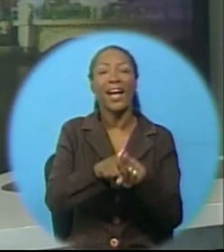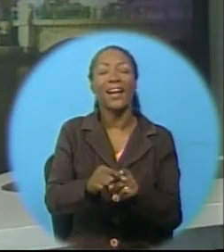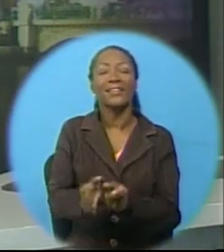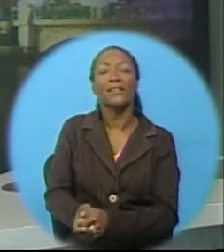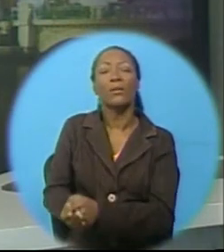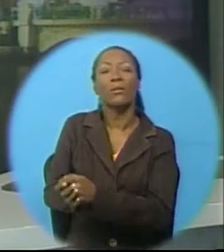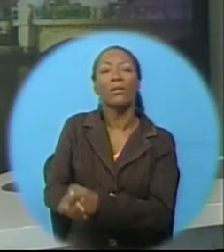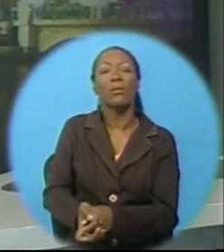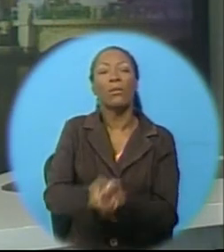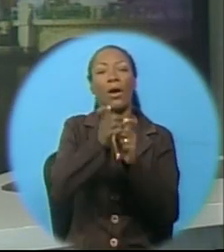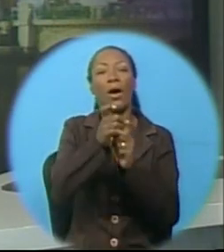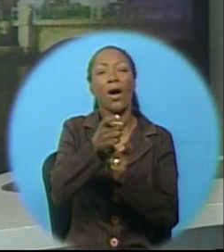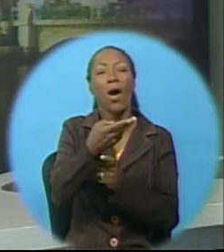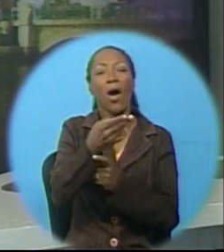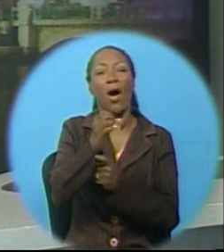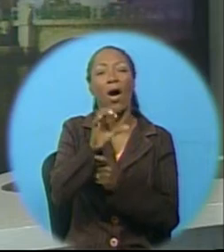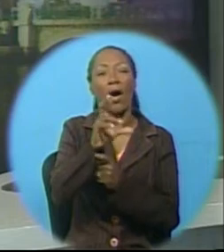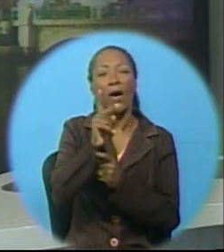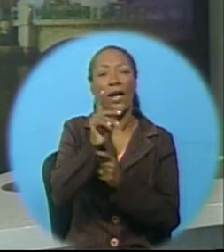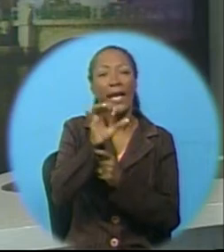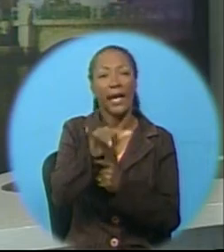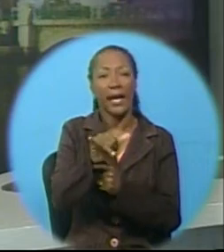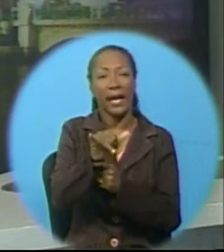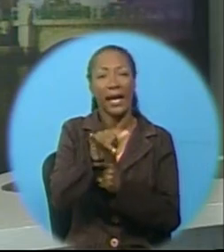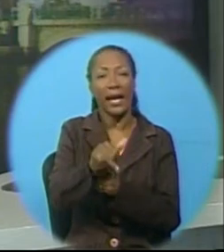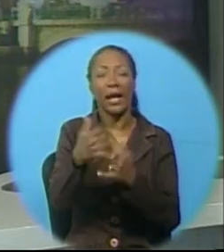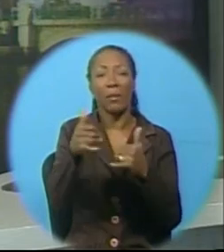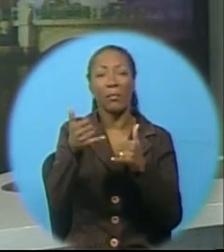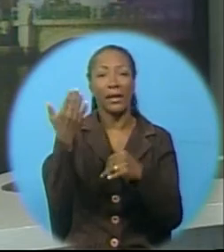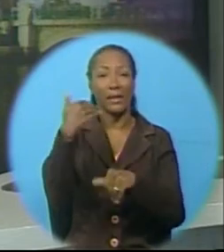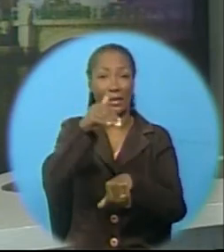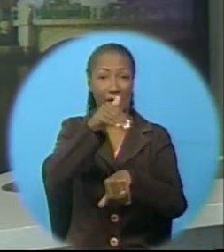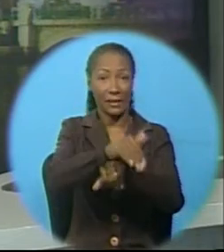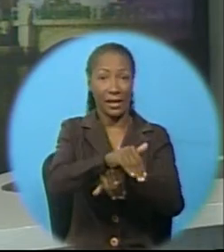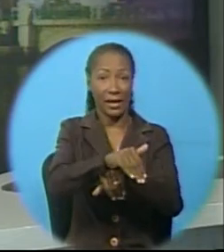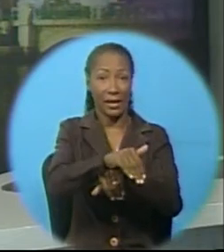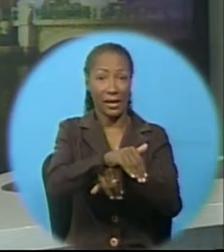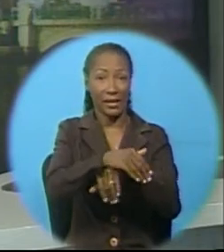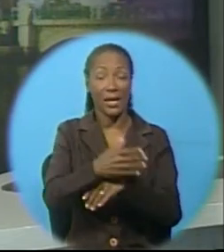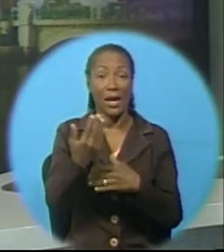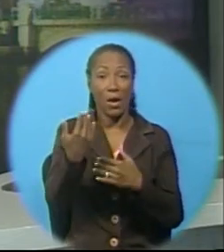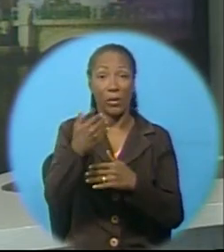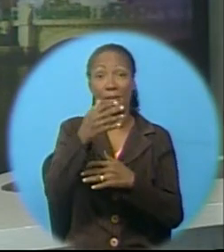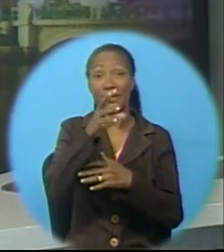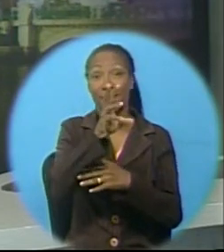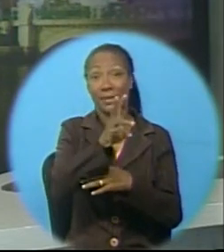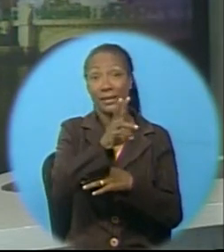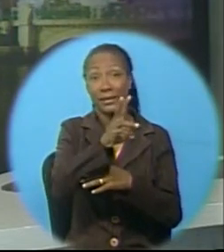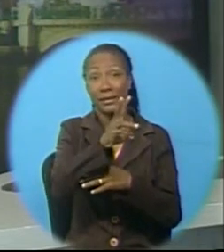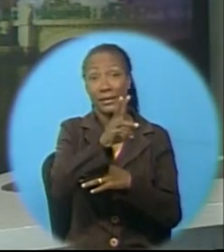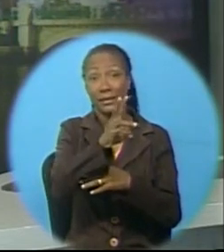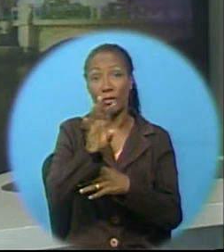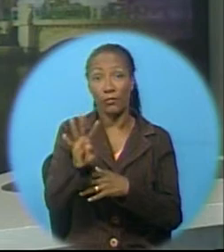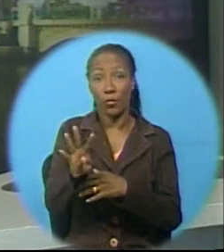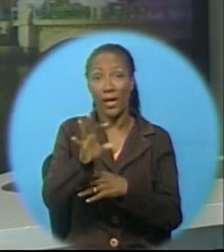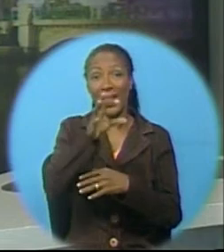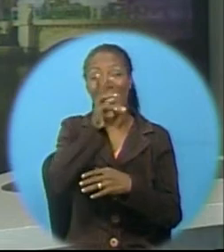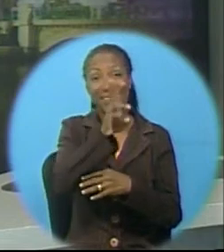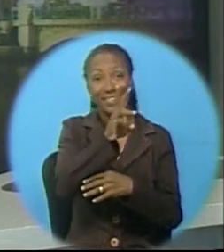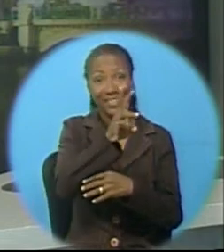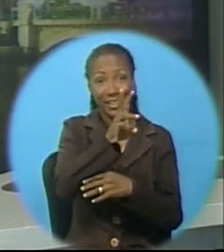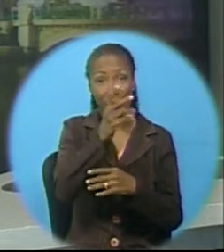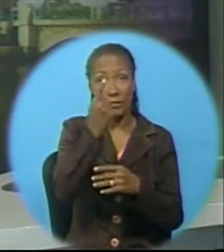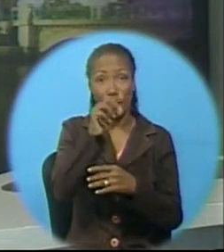7 Super League continued at the UWI AstroTurf last night. The final score was 6-4, with Deacons moving to 19